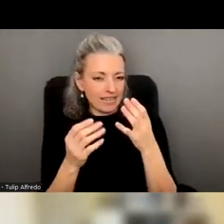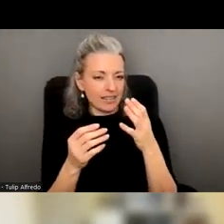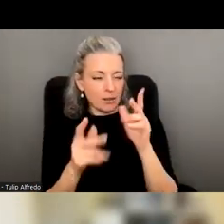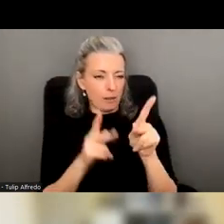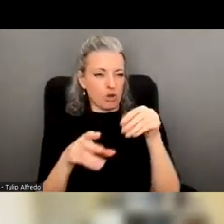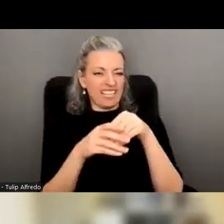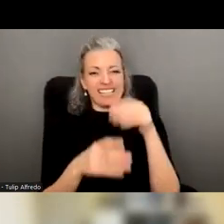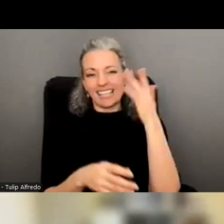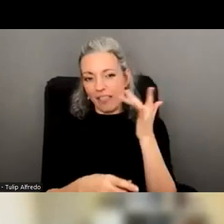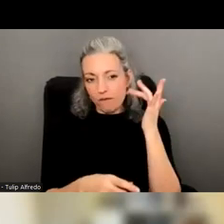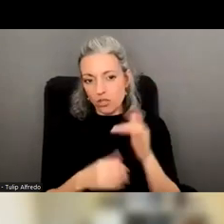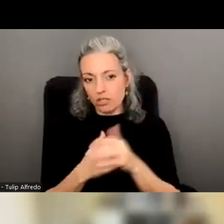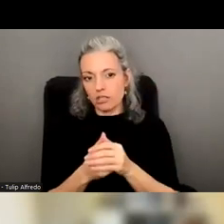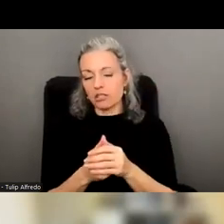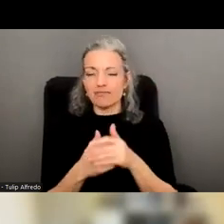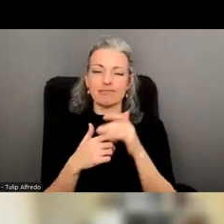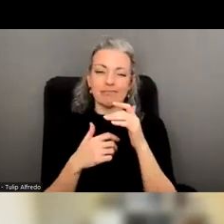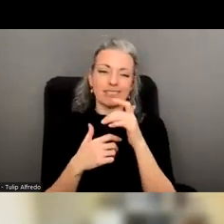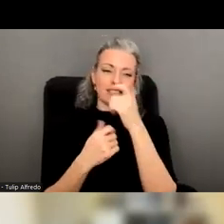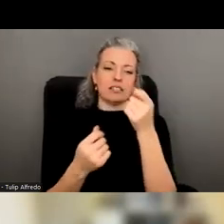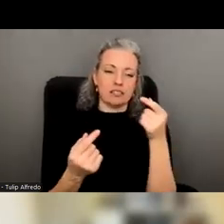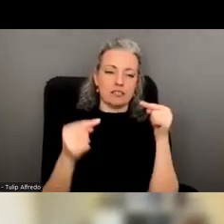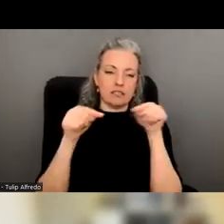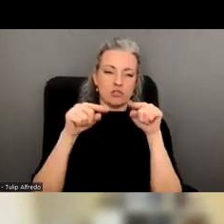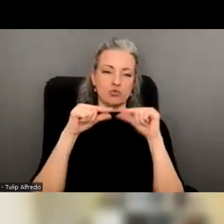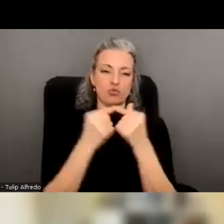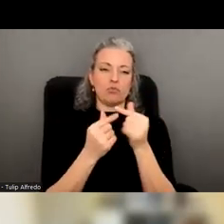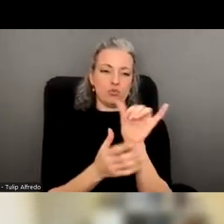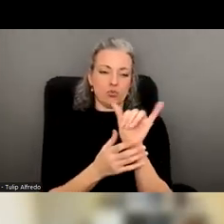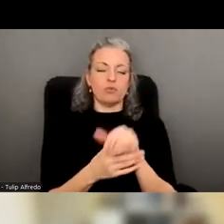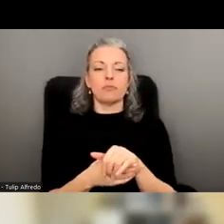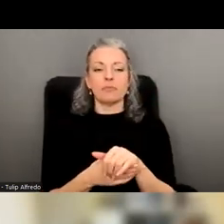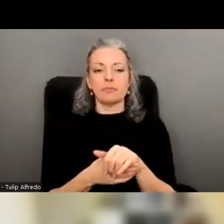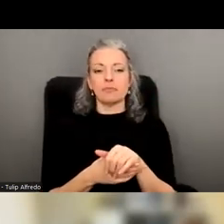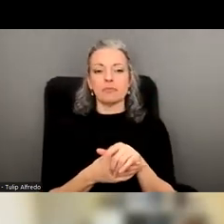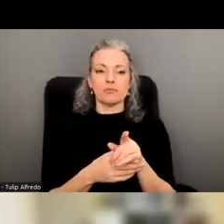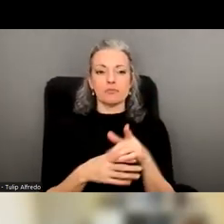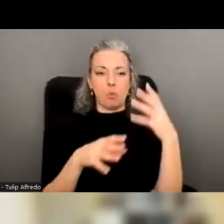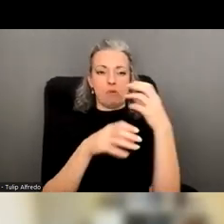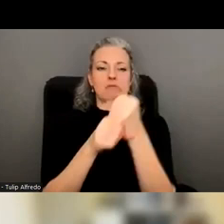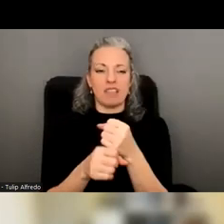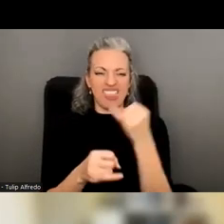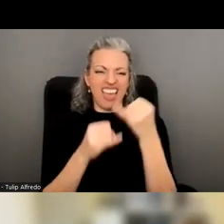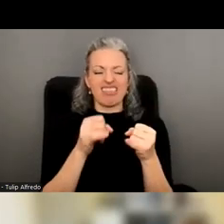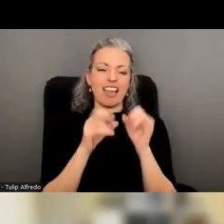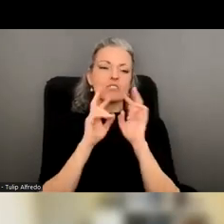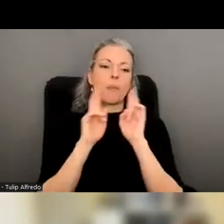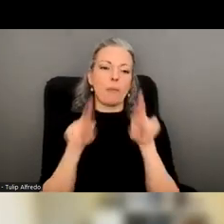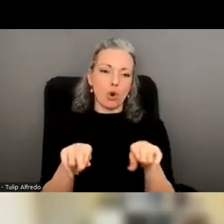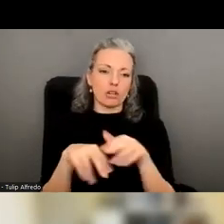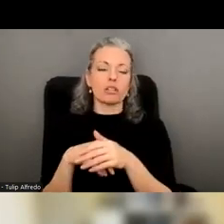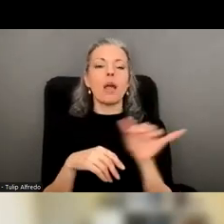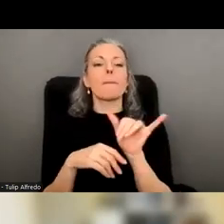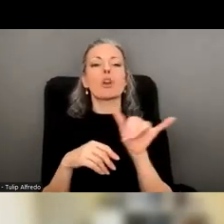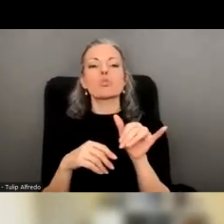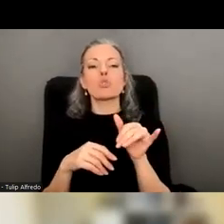California, but maybe of particular interest to this group as well. So we'll do, of course, this sort of summary in the final report, but we're also intending to do some